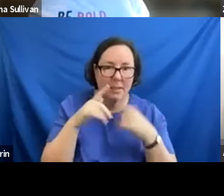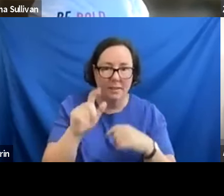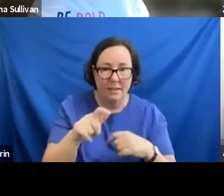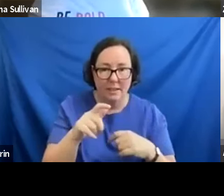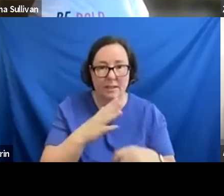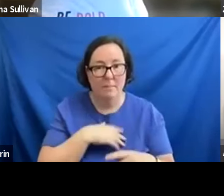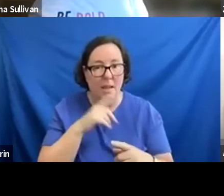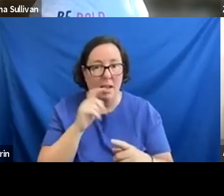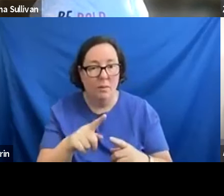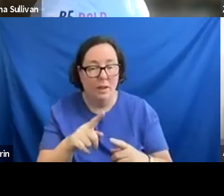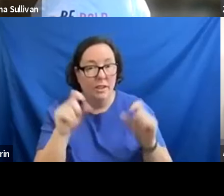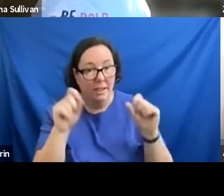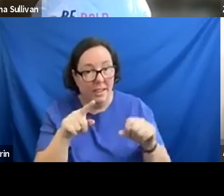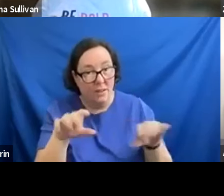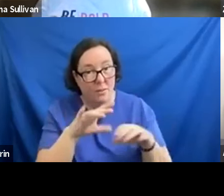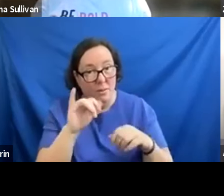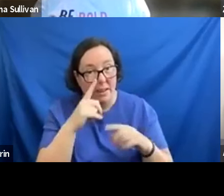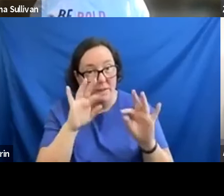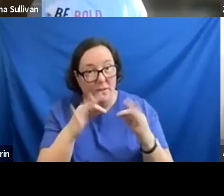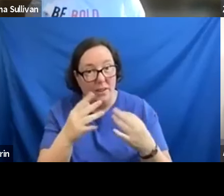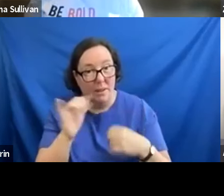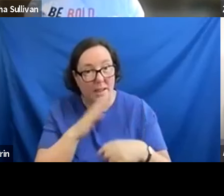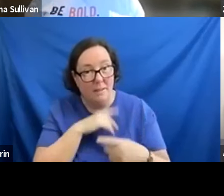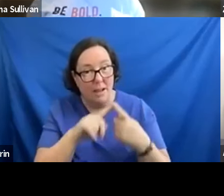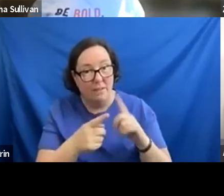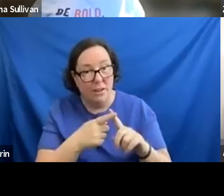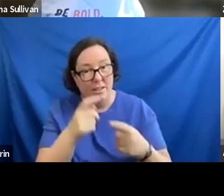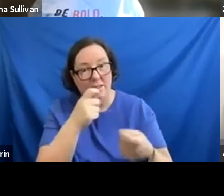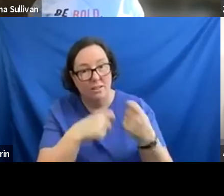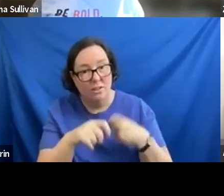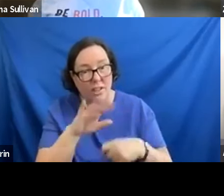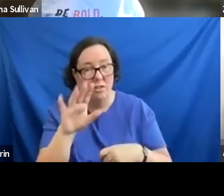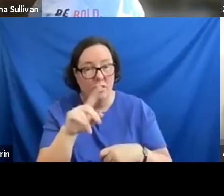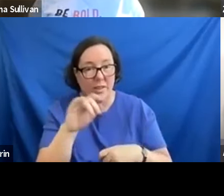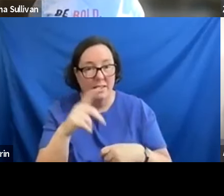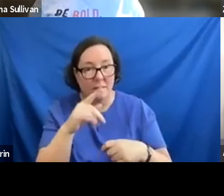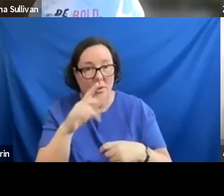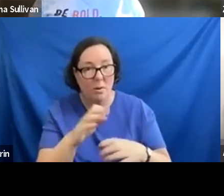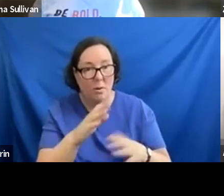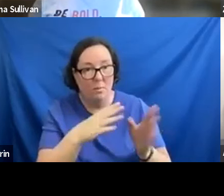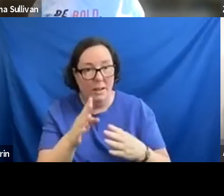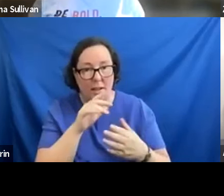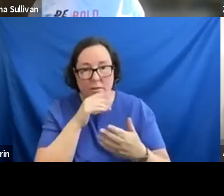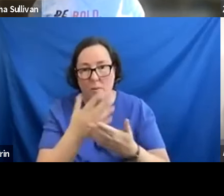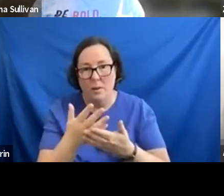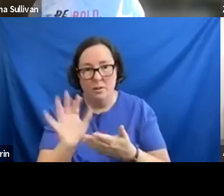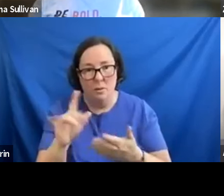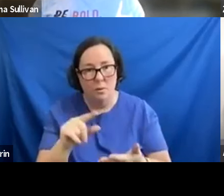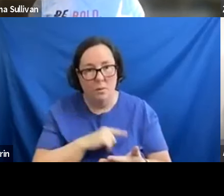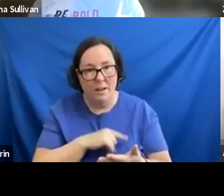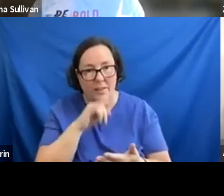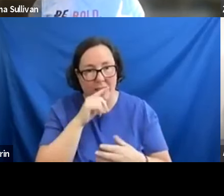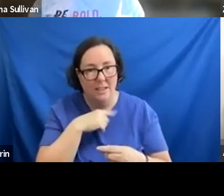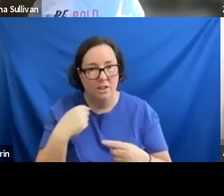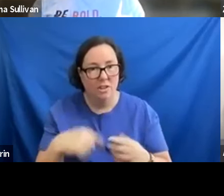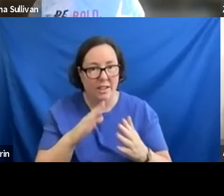My question is, can you do that for families like my friends by changing your zip code plan so you do not exclude qualified kids in Chinatown